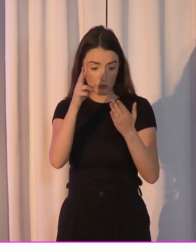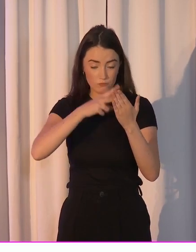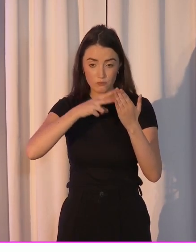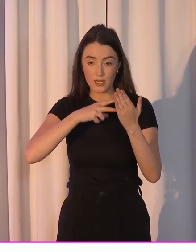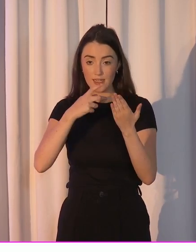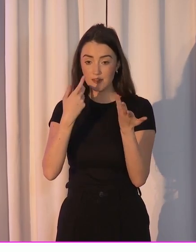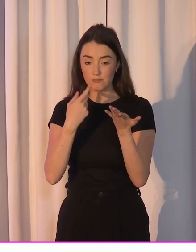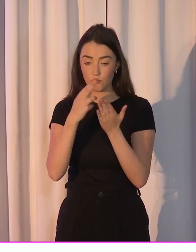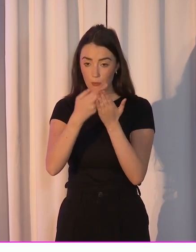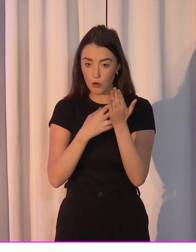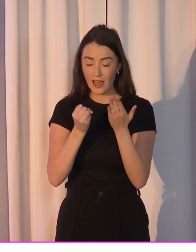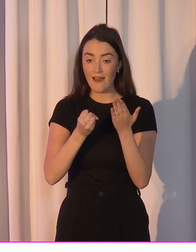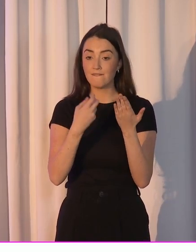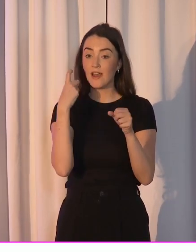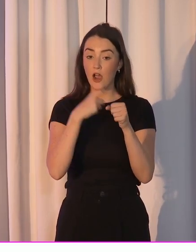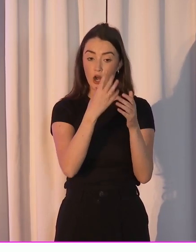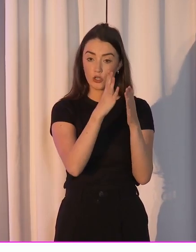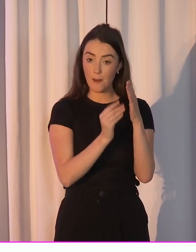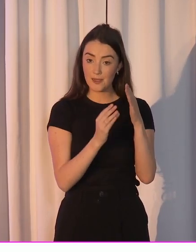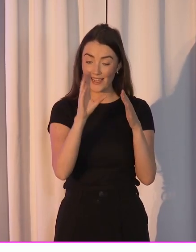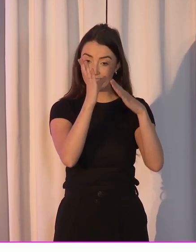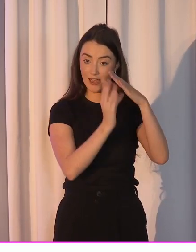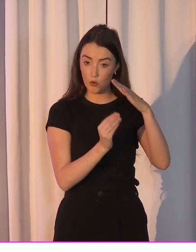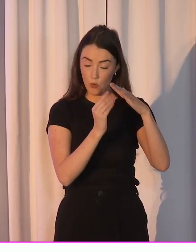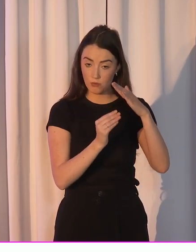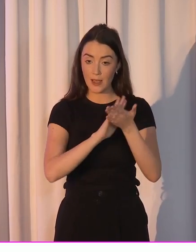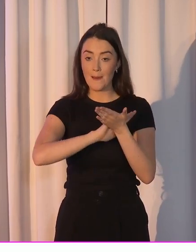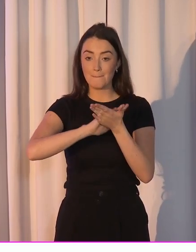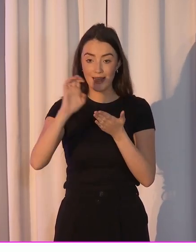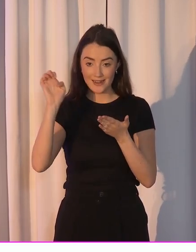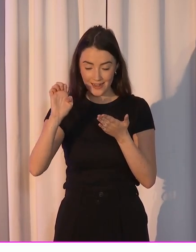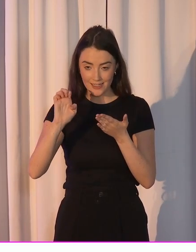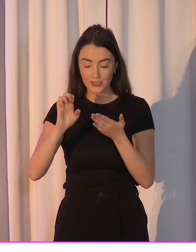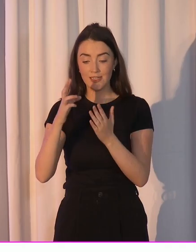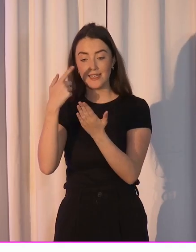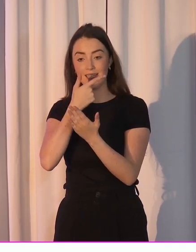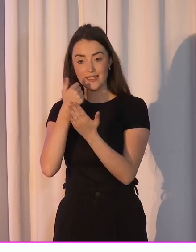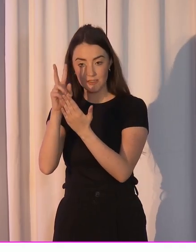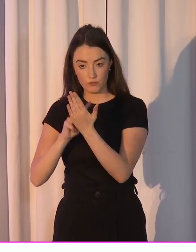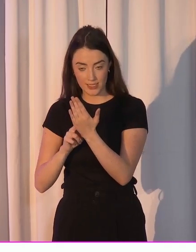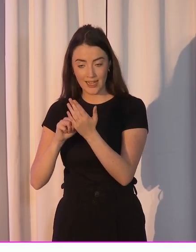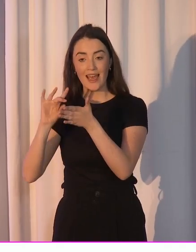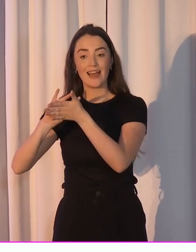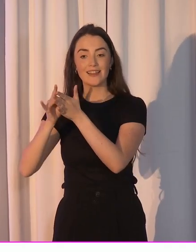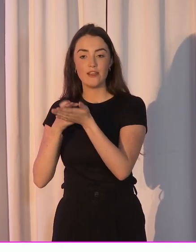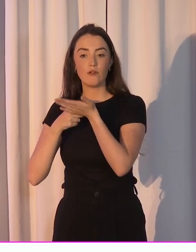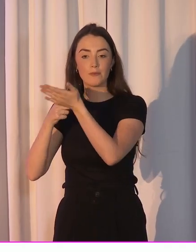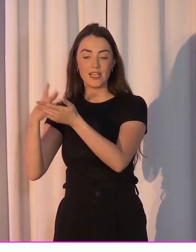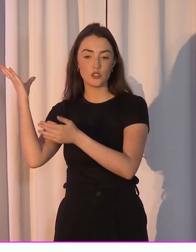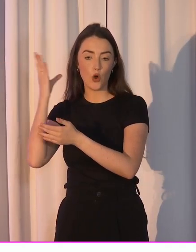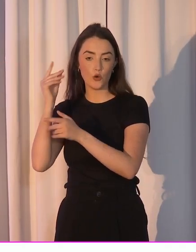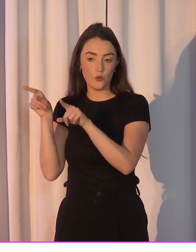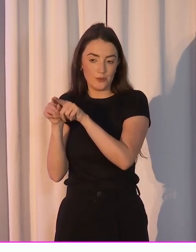have a hard copy, it's downloadable online. We have plain English and easy read versions, and we have the key recommendations on audio on our